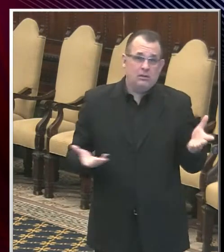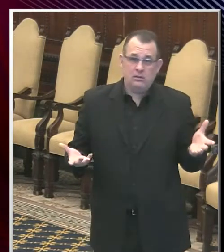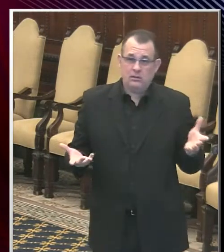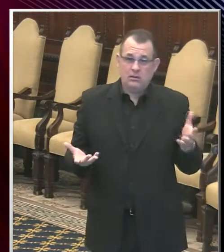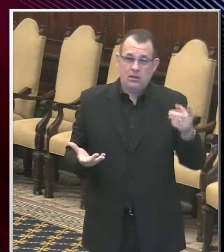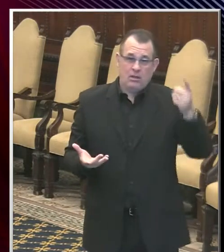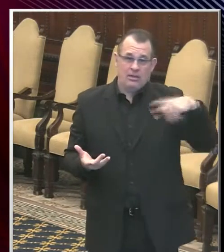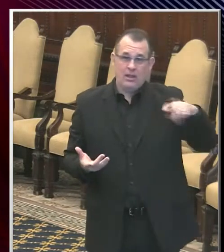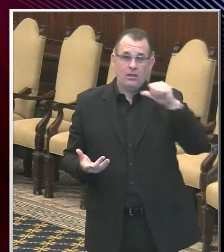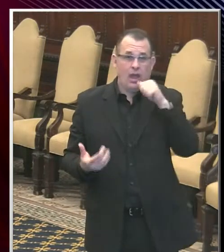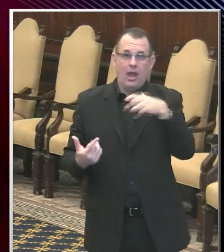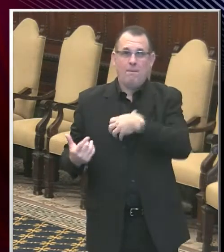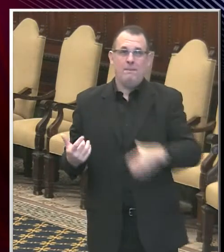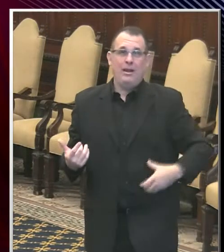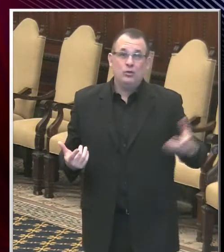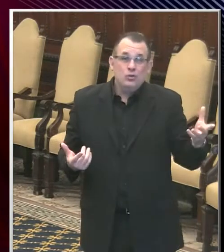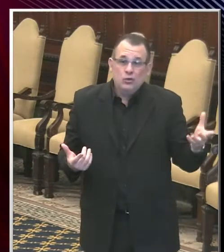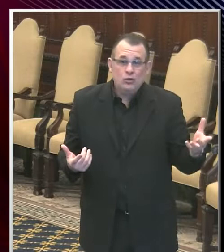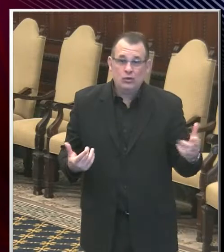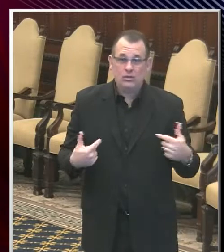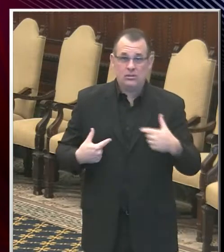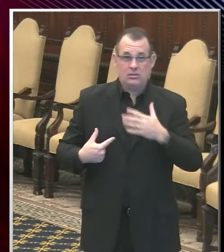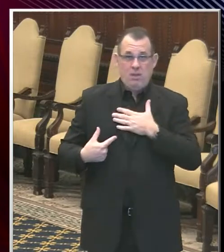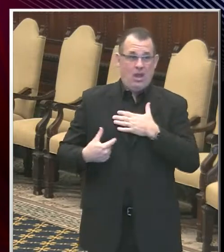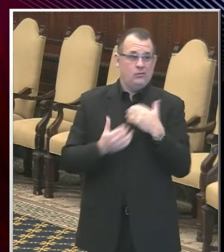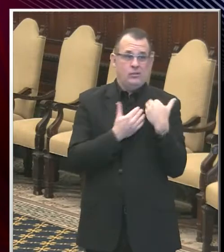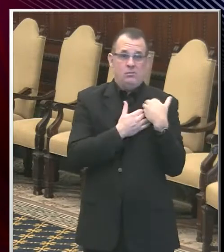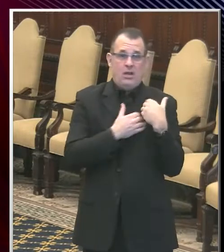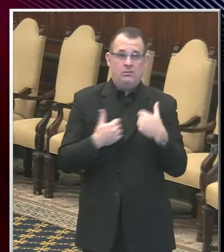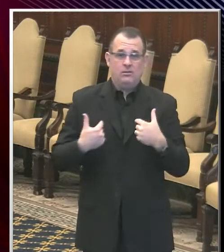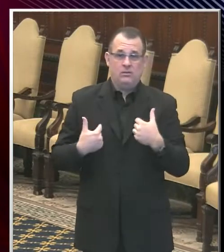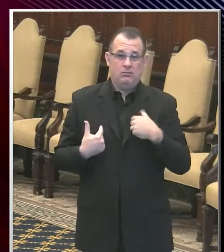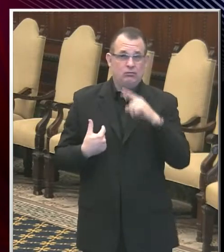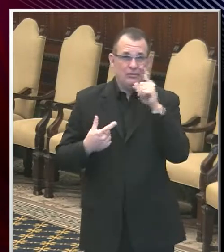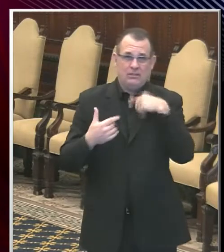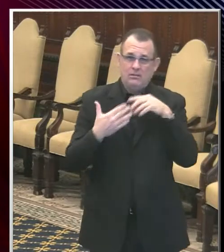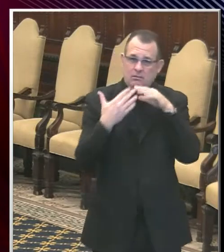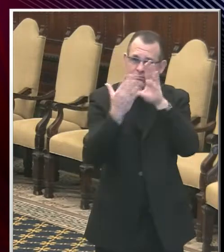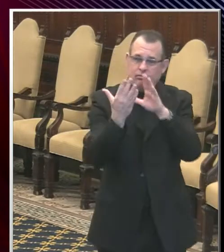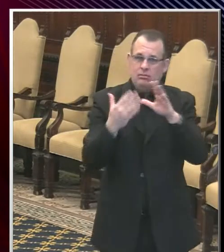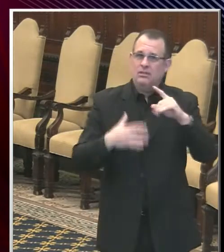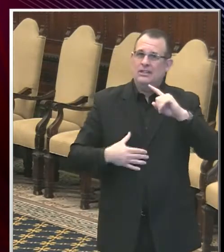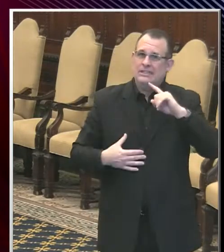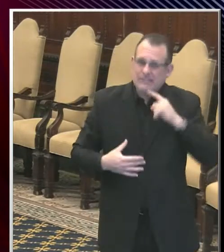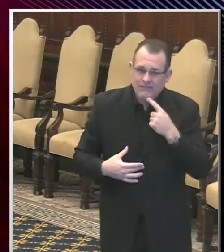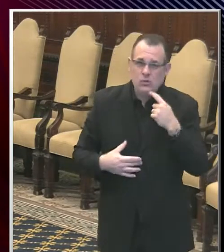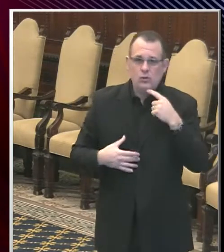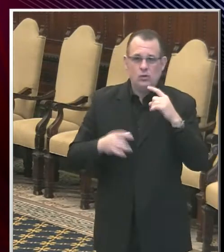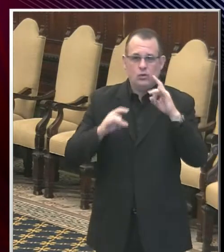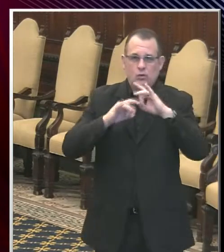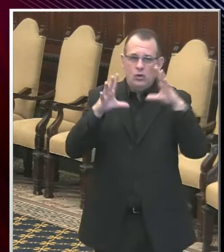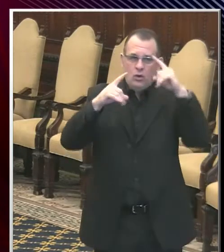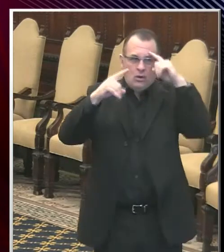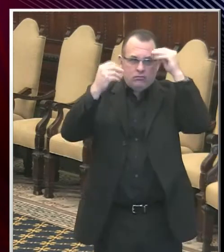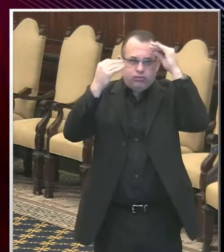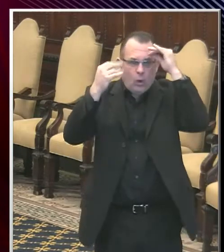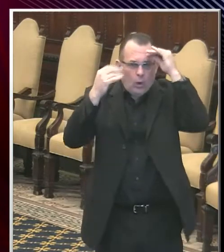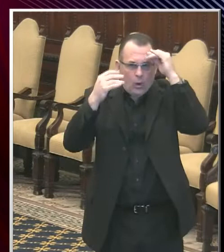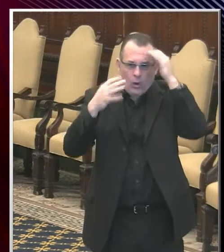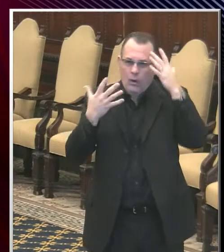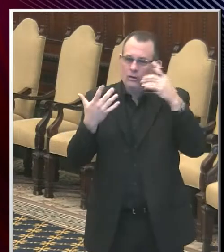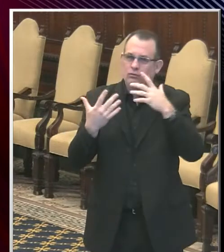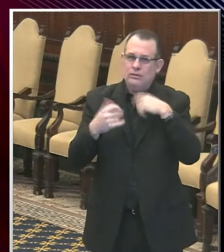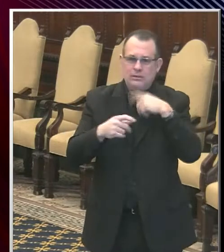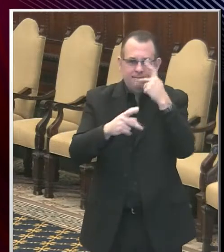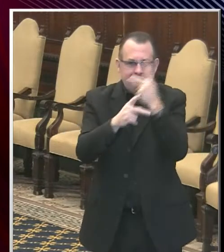mayor. And we've really attacked this problem in a really serious, thoughtful way to deal with all the issues we need to deal with at the